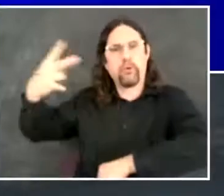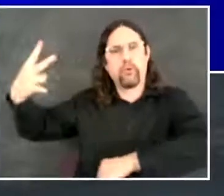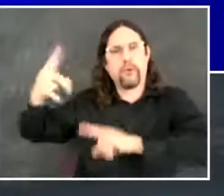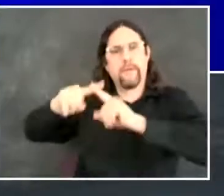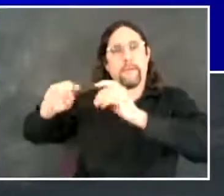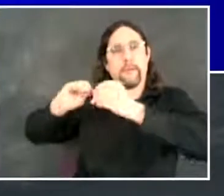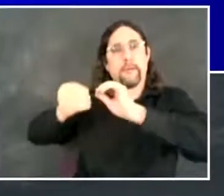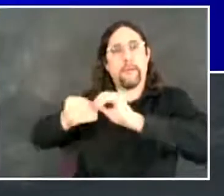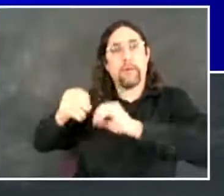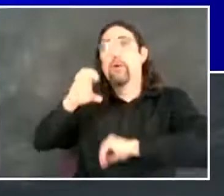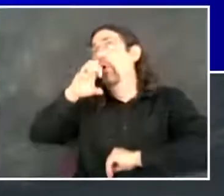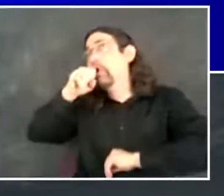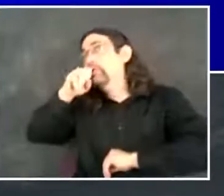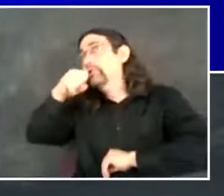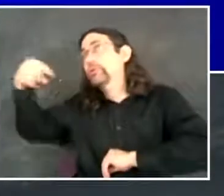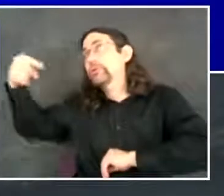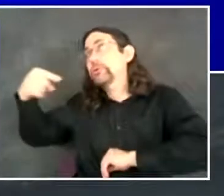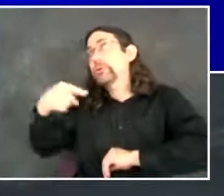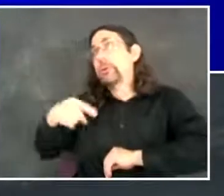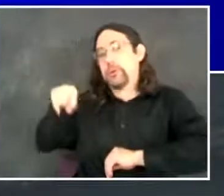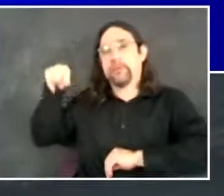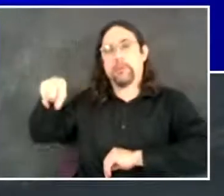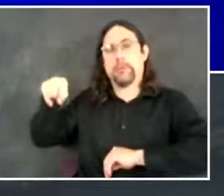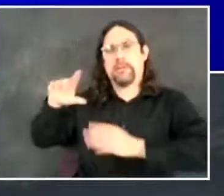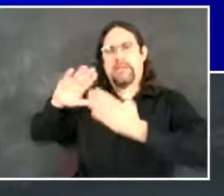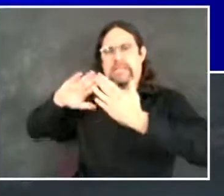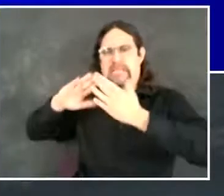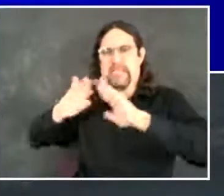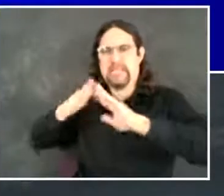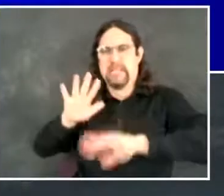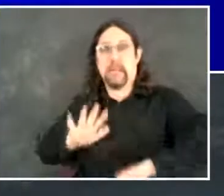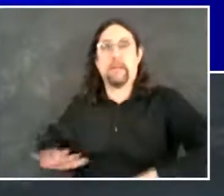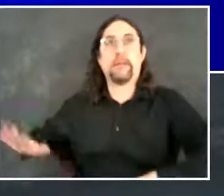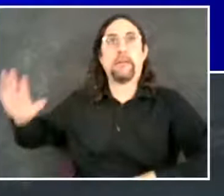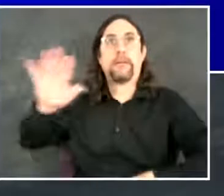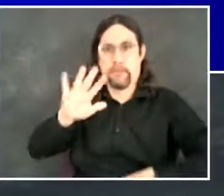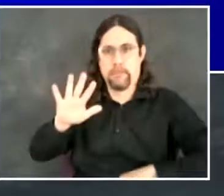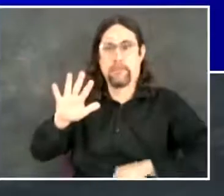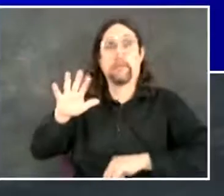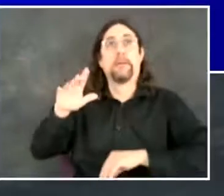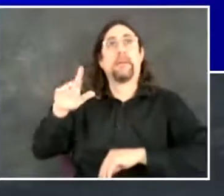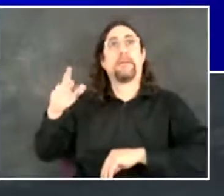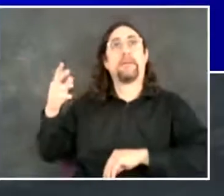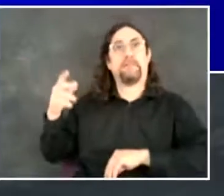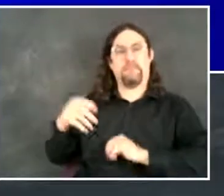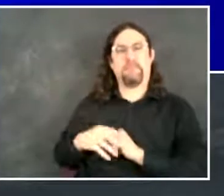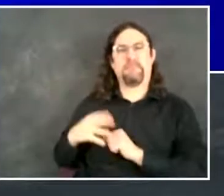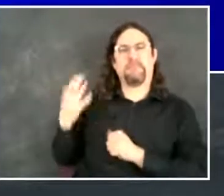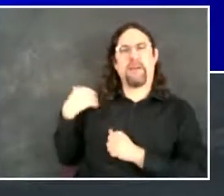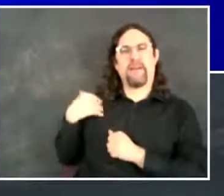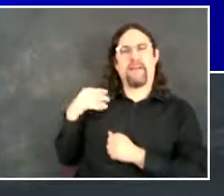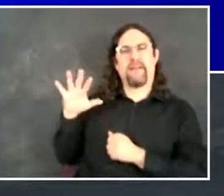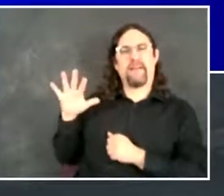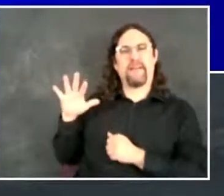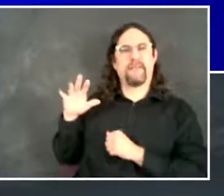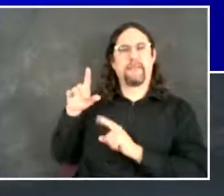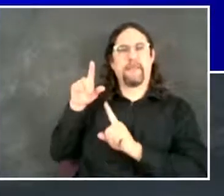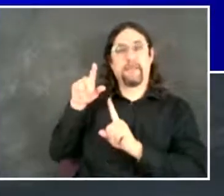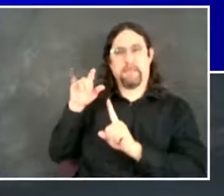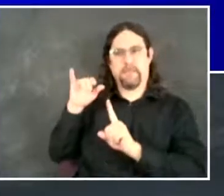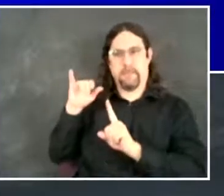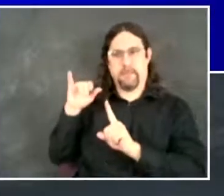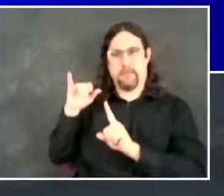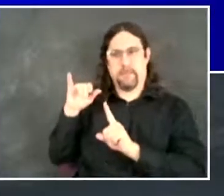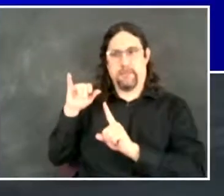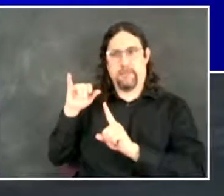30%. Today, 23%. That's fantastic. Very, very hopeful sign. And